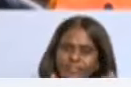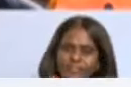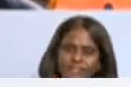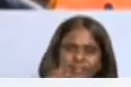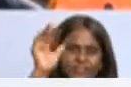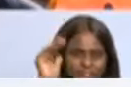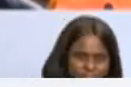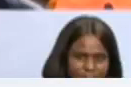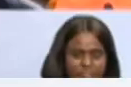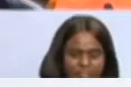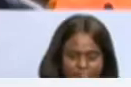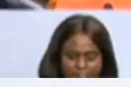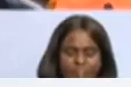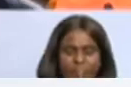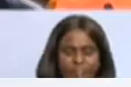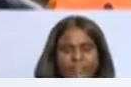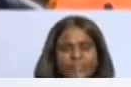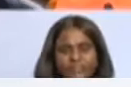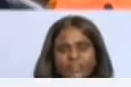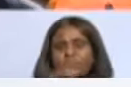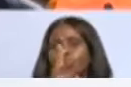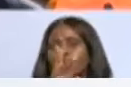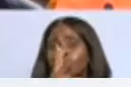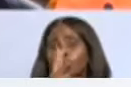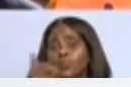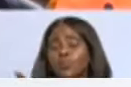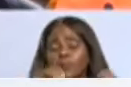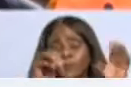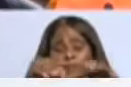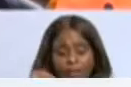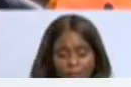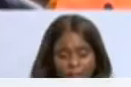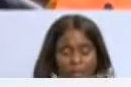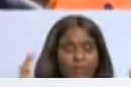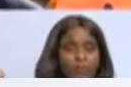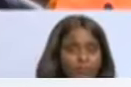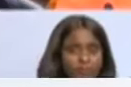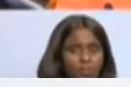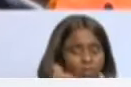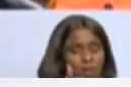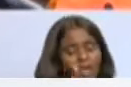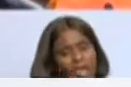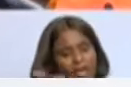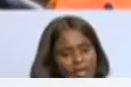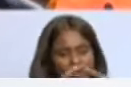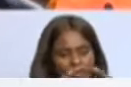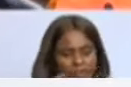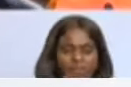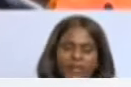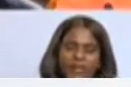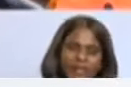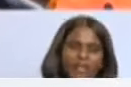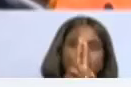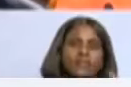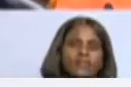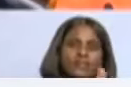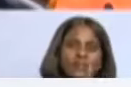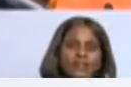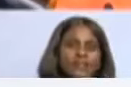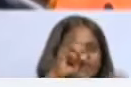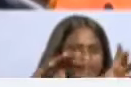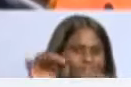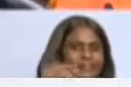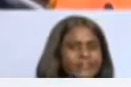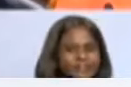our dependence on hydroelectric power. We are promoting alternative energy sources of electricity